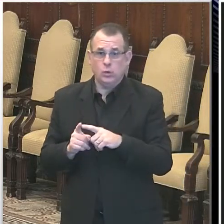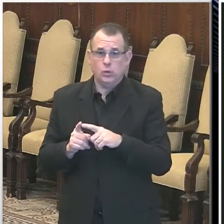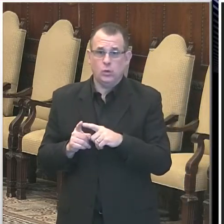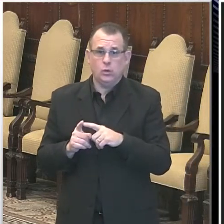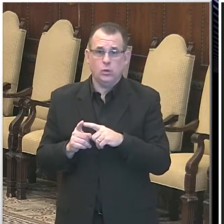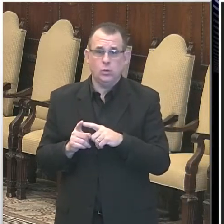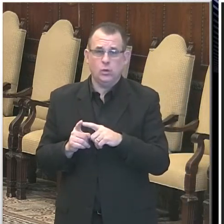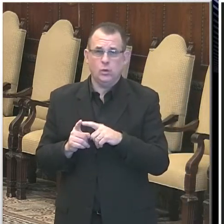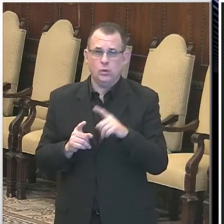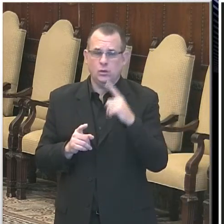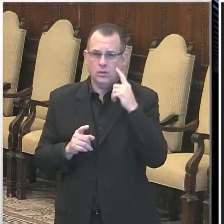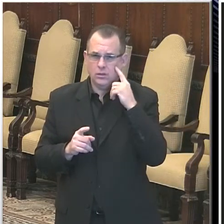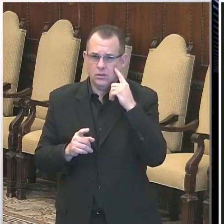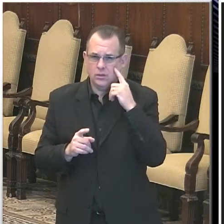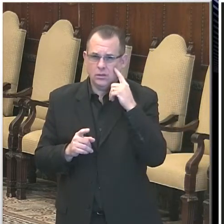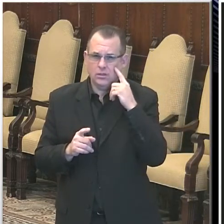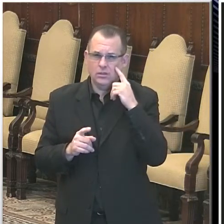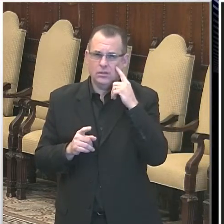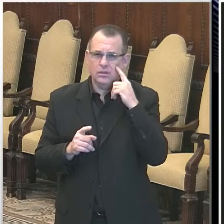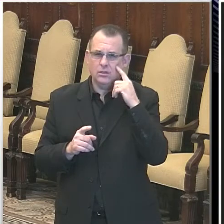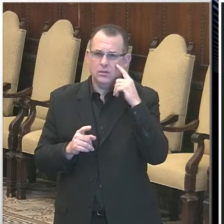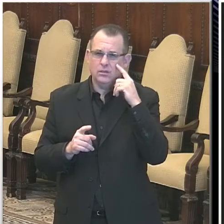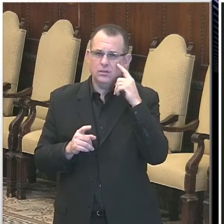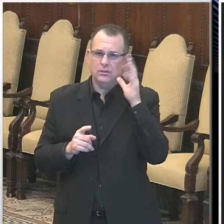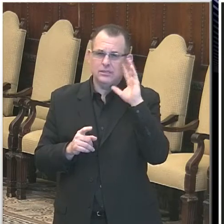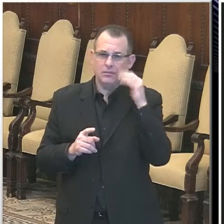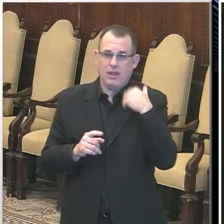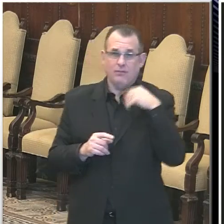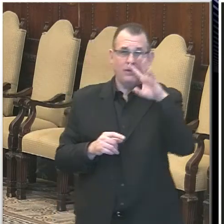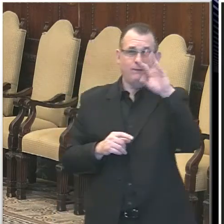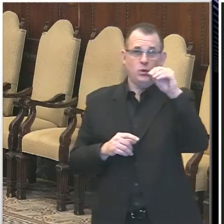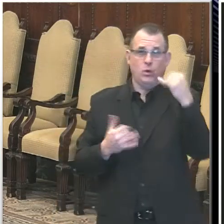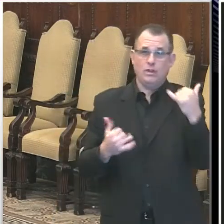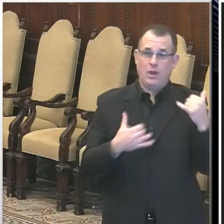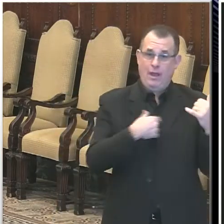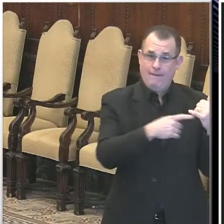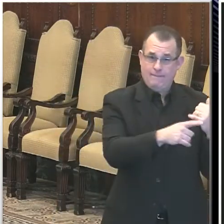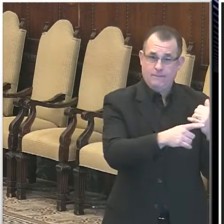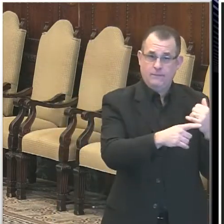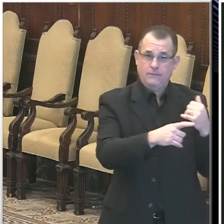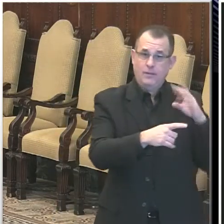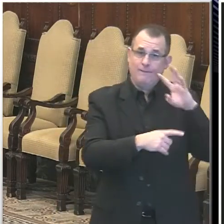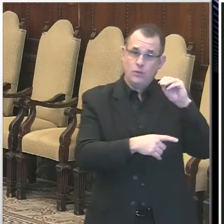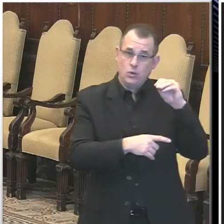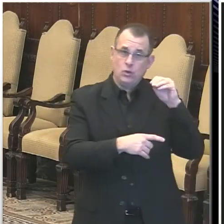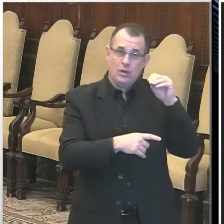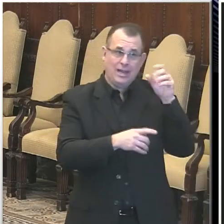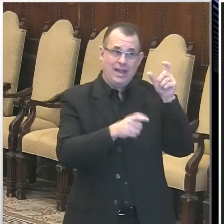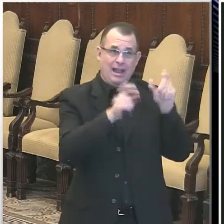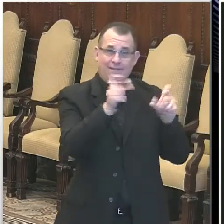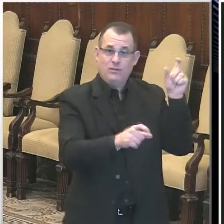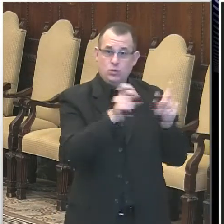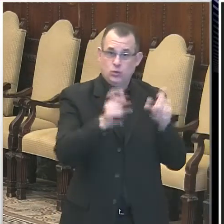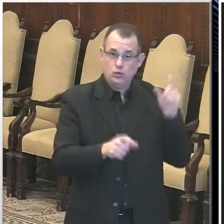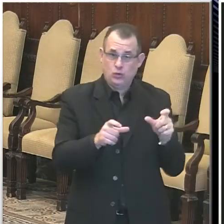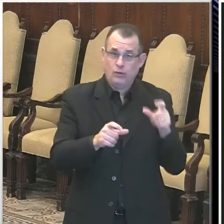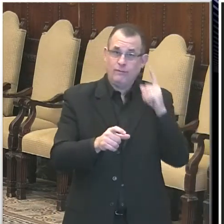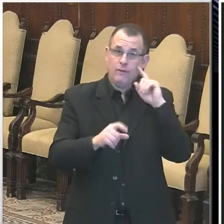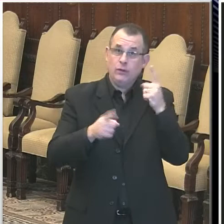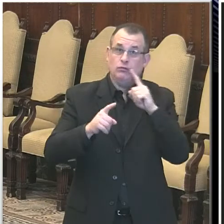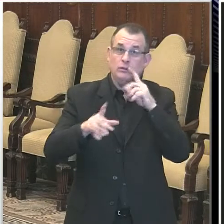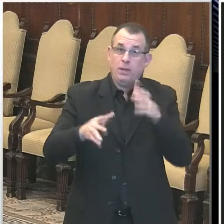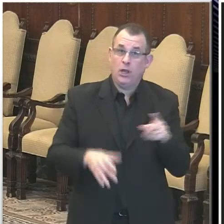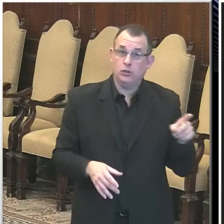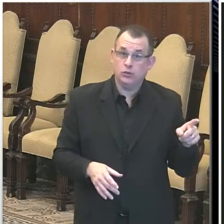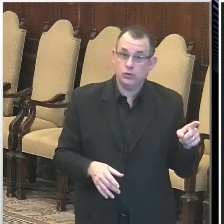knock on wood, but it seems like at 40 right now, those 40 individuals are first responders. So are there any overflow that's not first responders